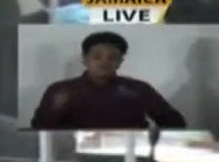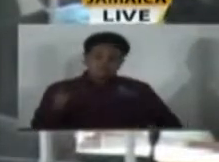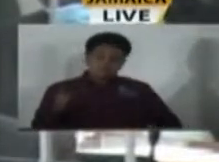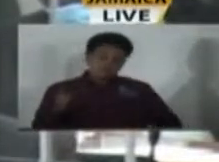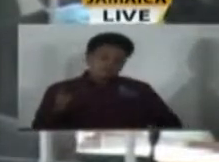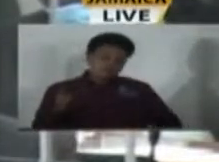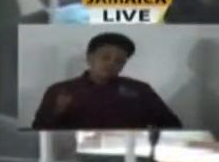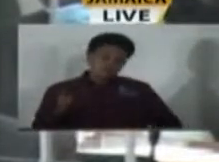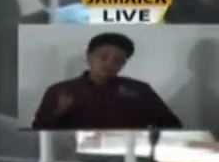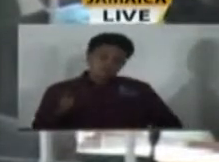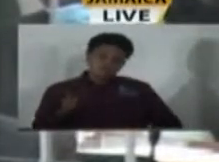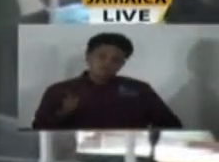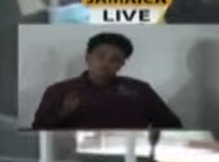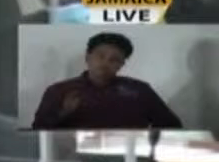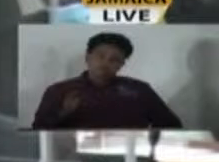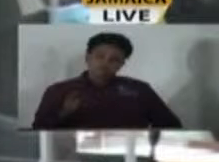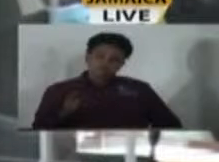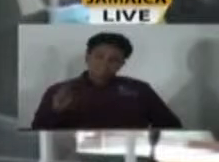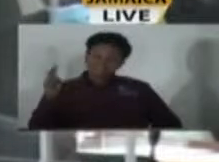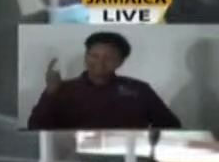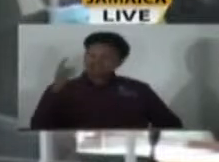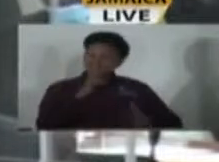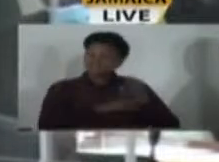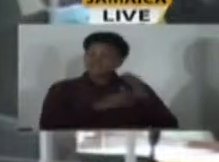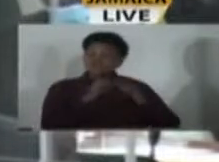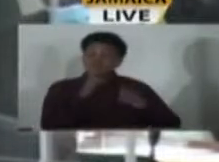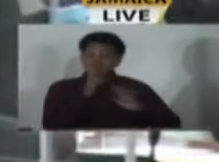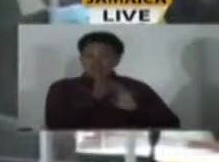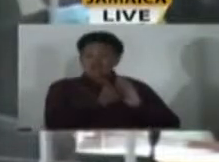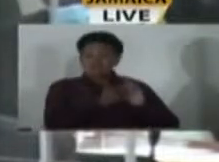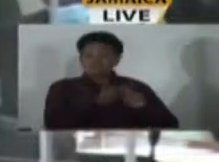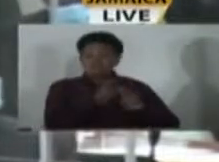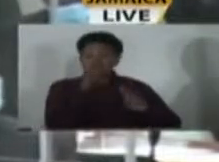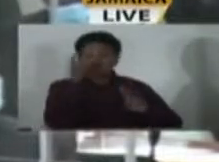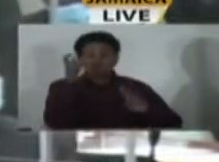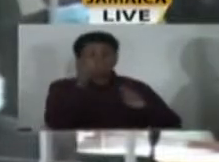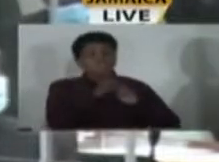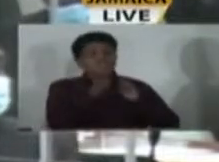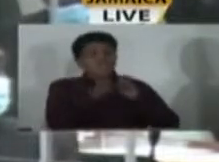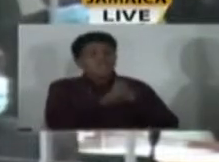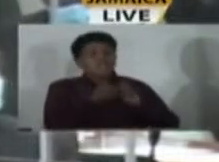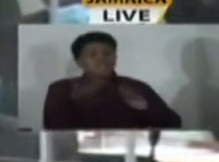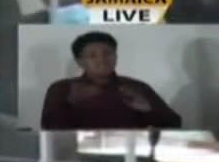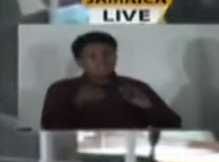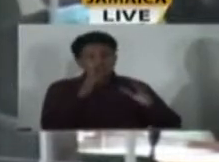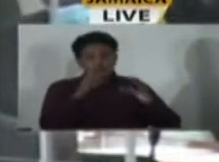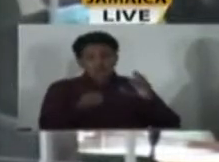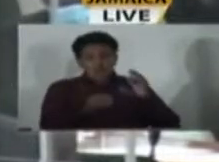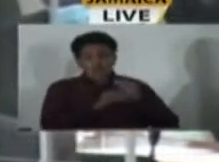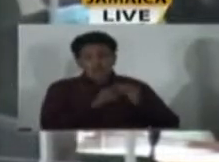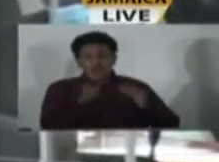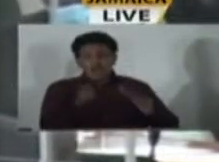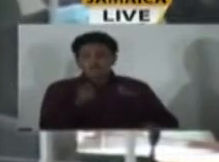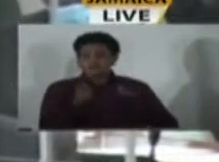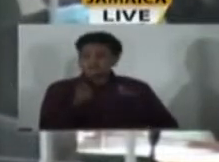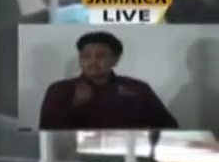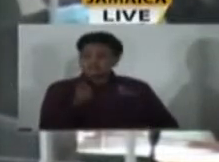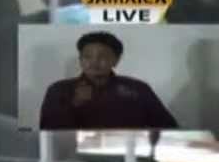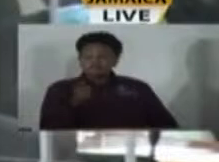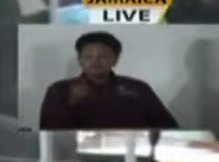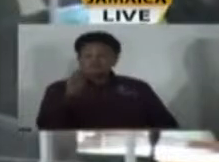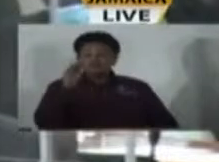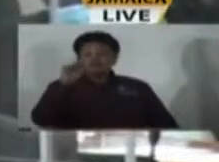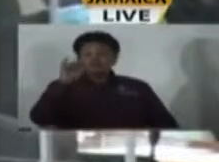Madam Speaker, the second schedule of the Act has been changed to add the